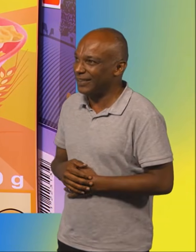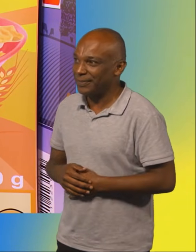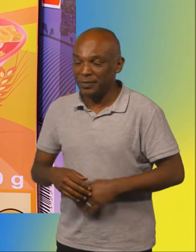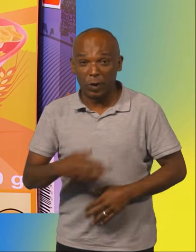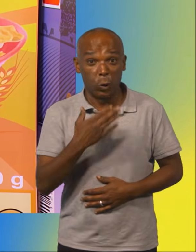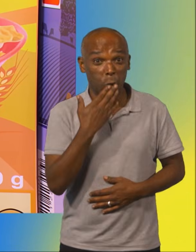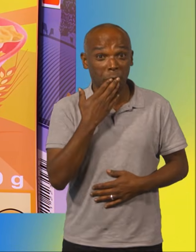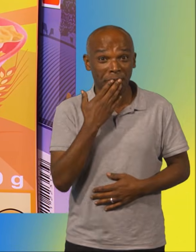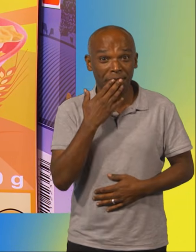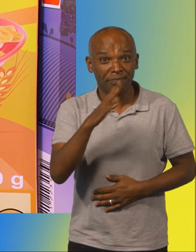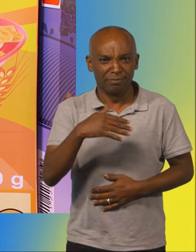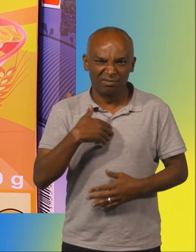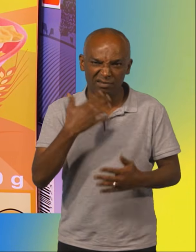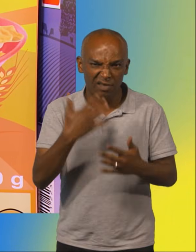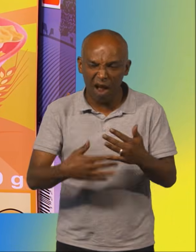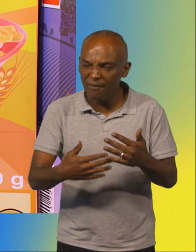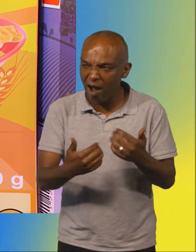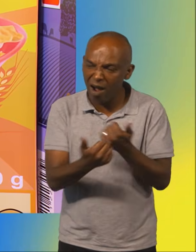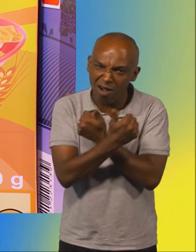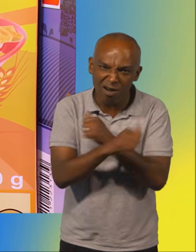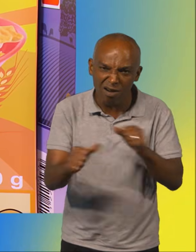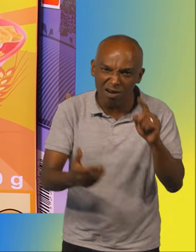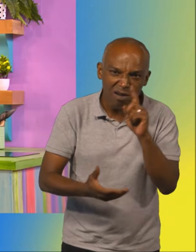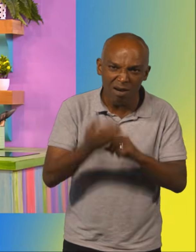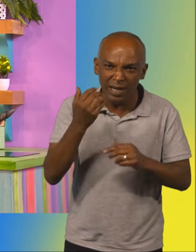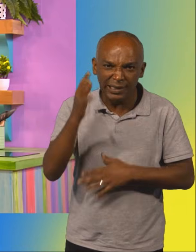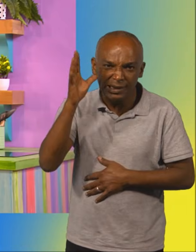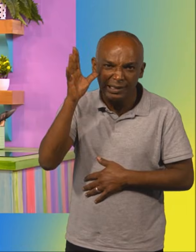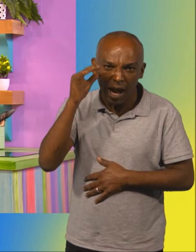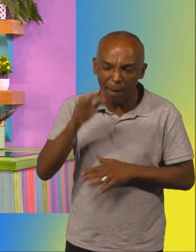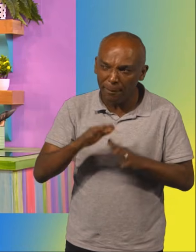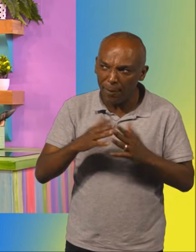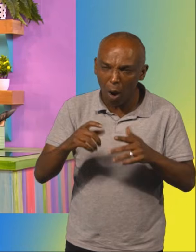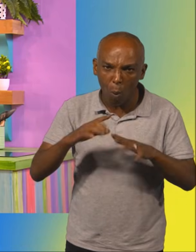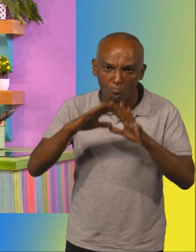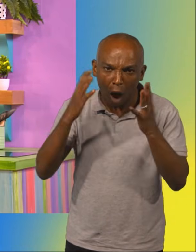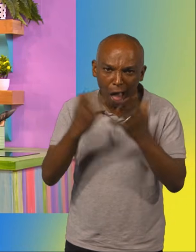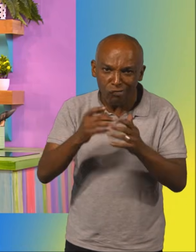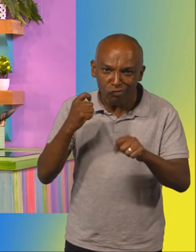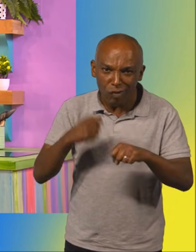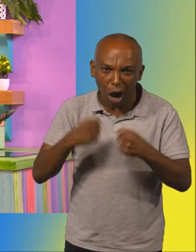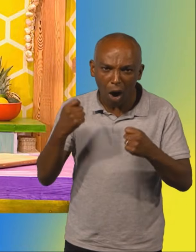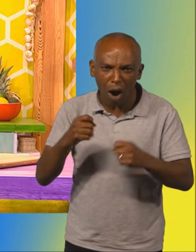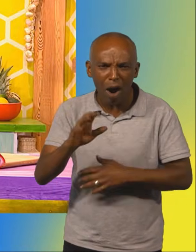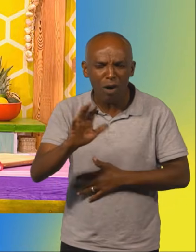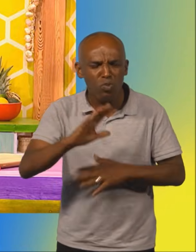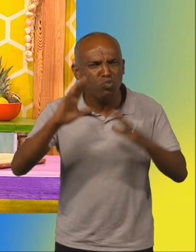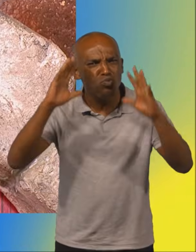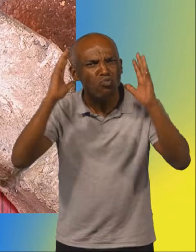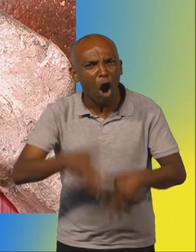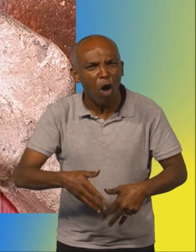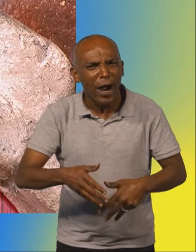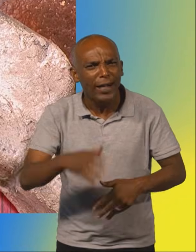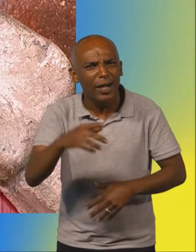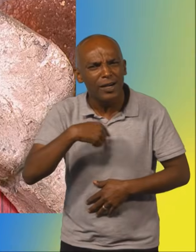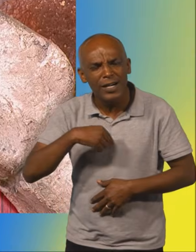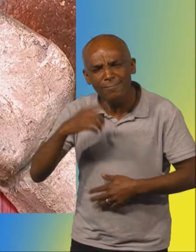Whoops! Now I'll never make it into the silly book of world records. Don't worry, Small. We'll keep thinking.